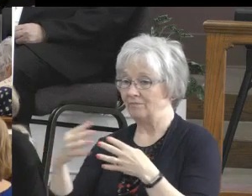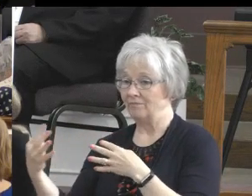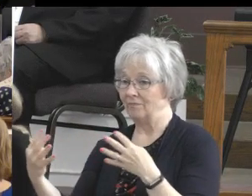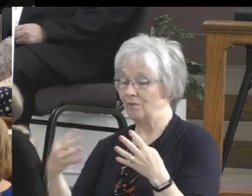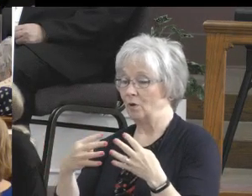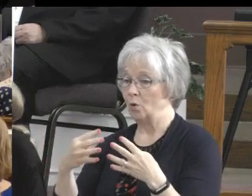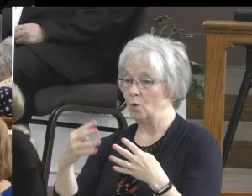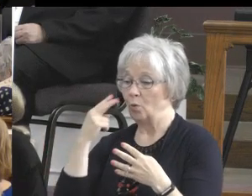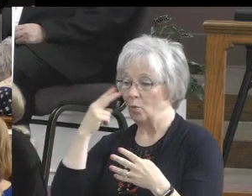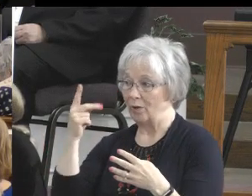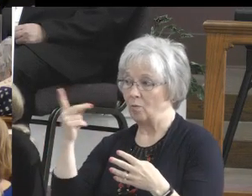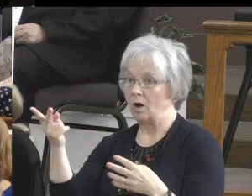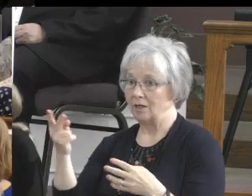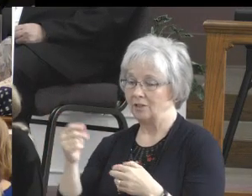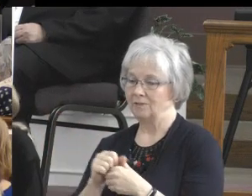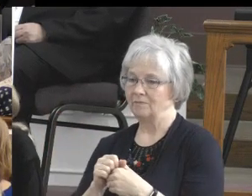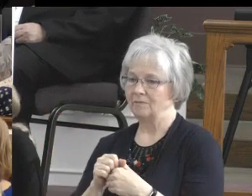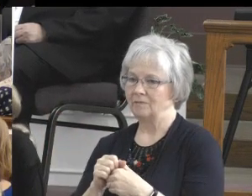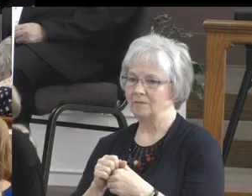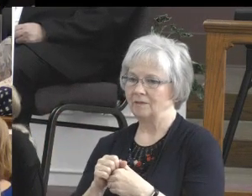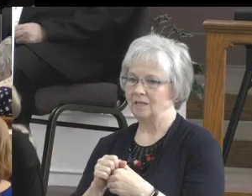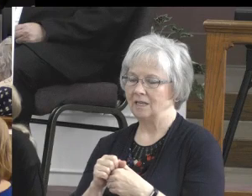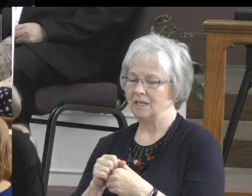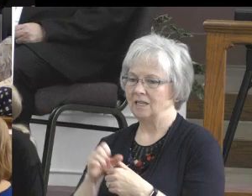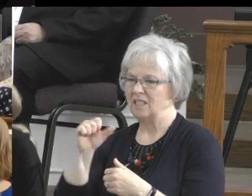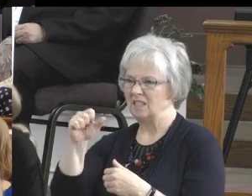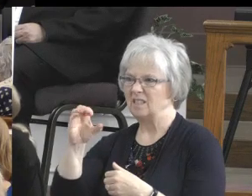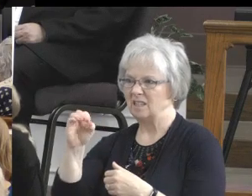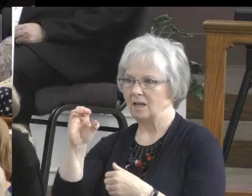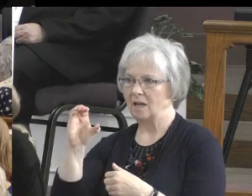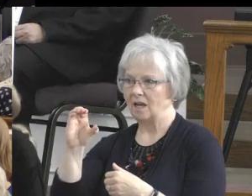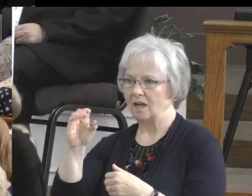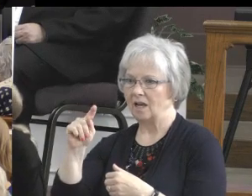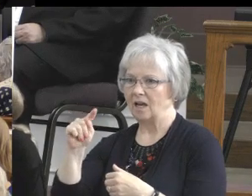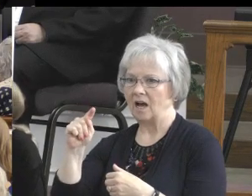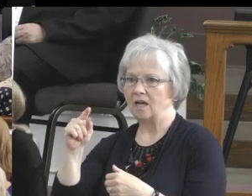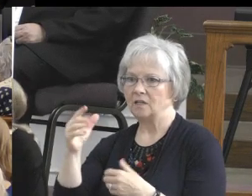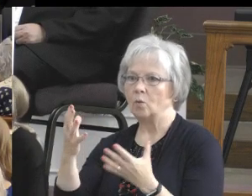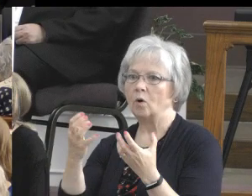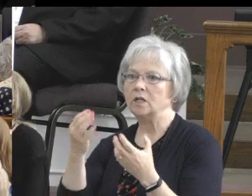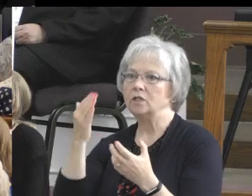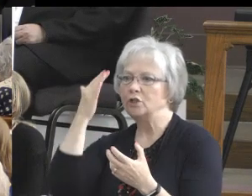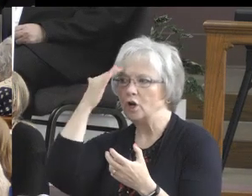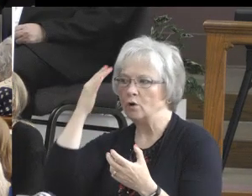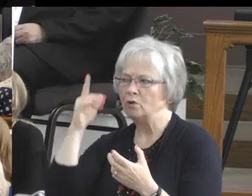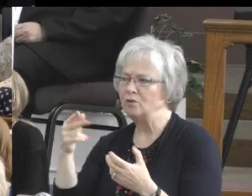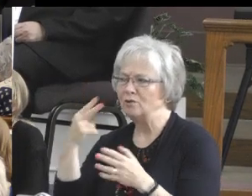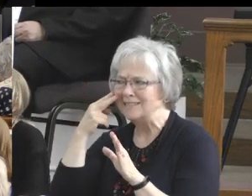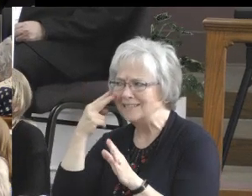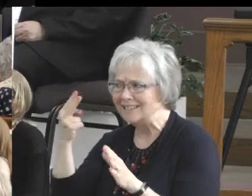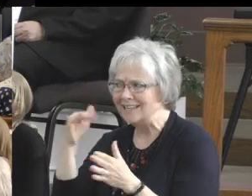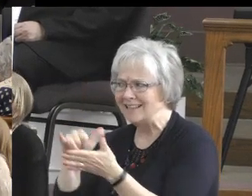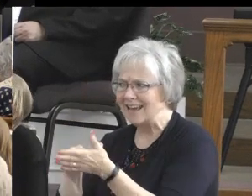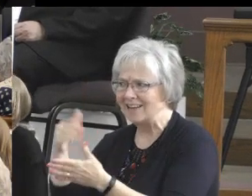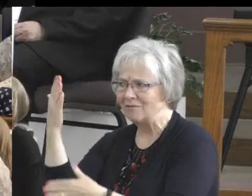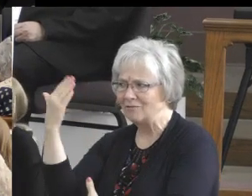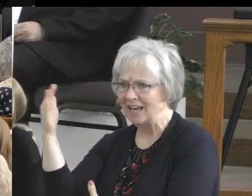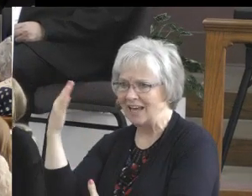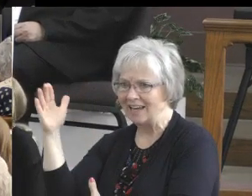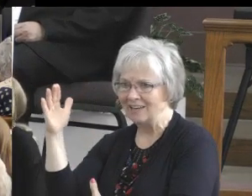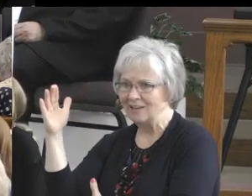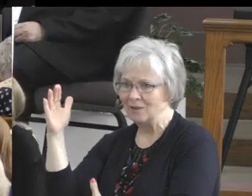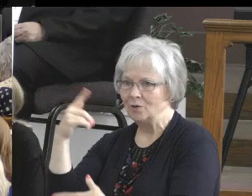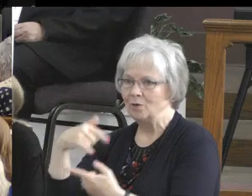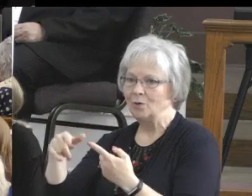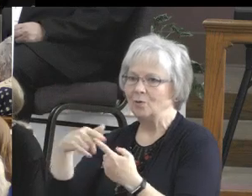watch. He was wanting to know, can we still see the flag? And when that flag was still flying in the morning, after